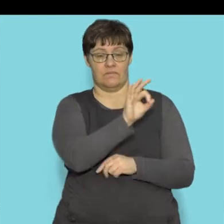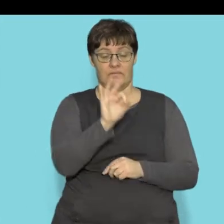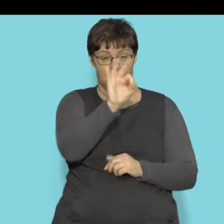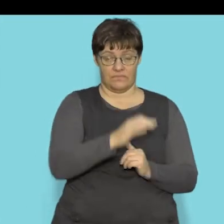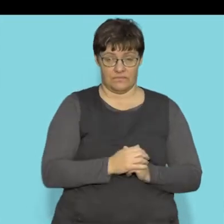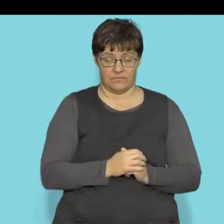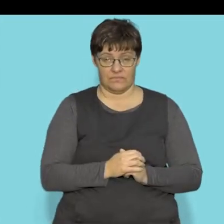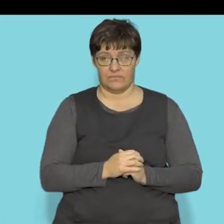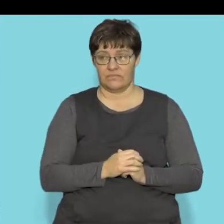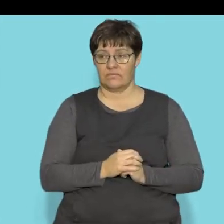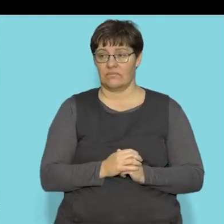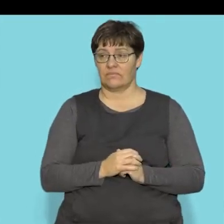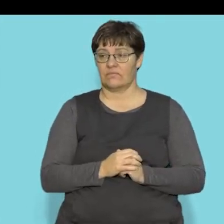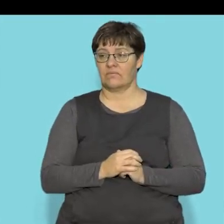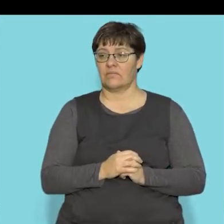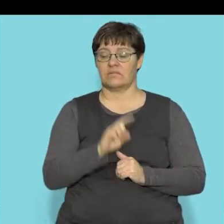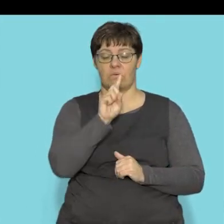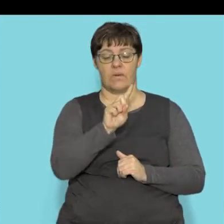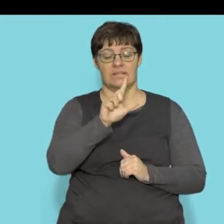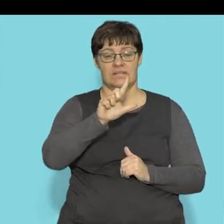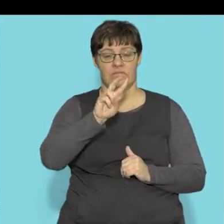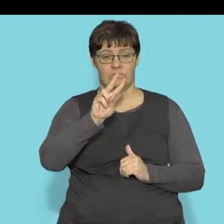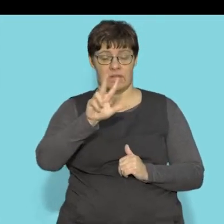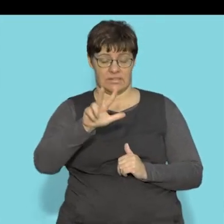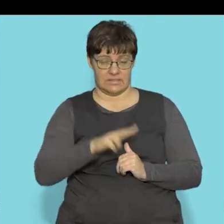12 to the power of 3 is going to give me